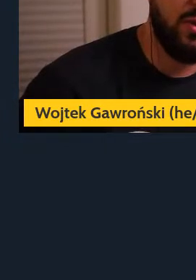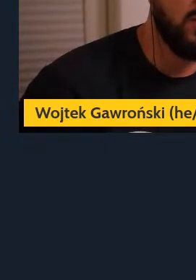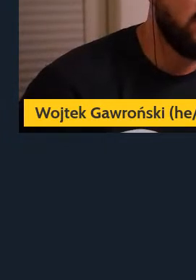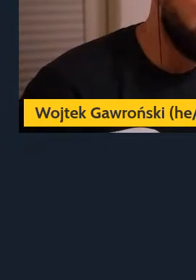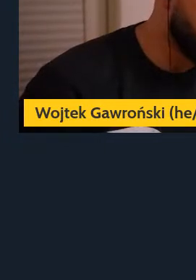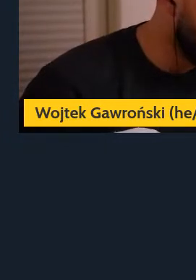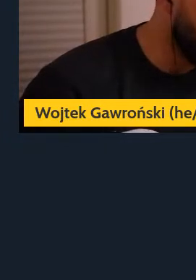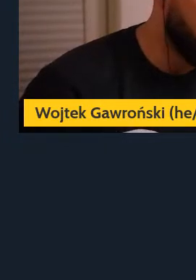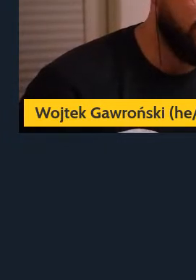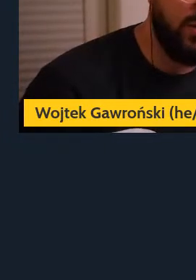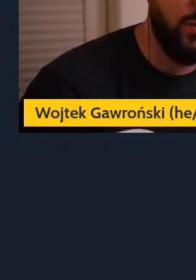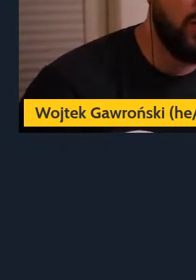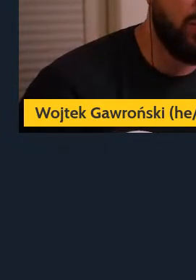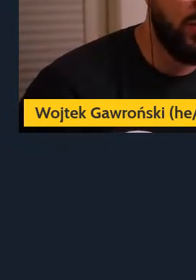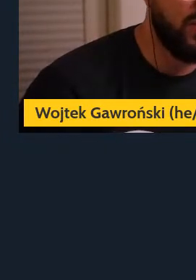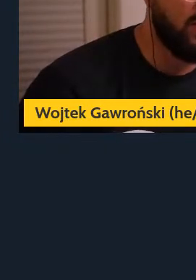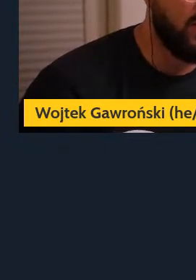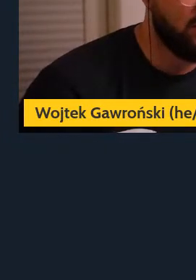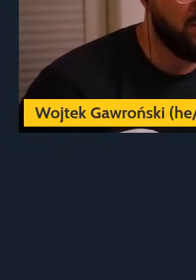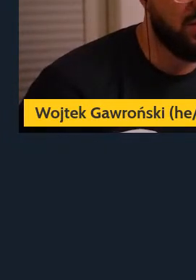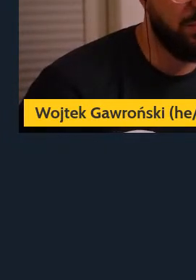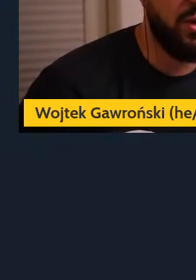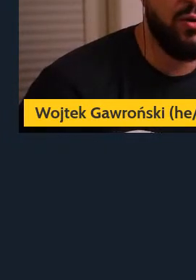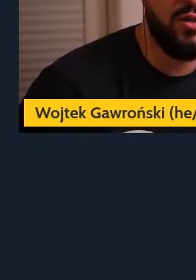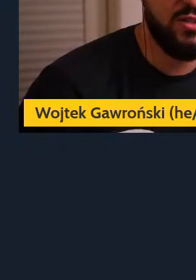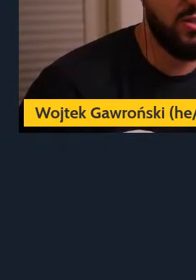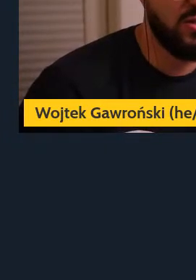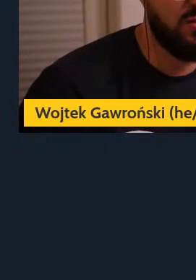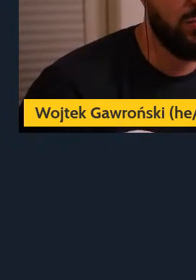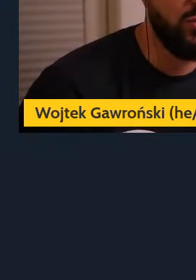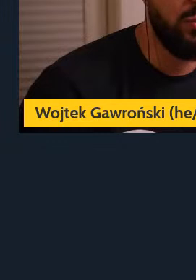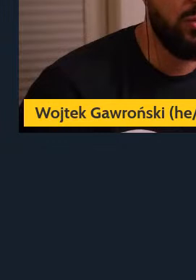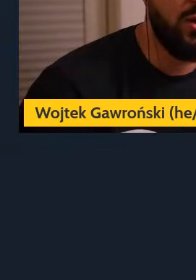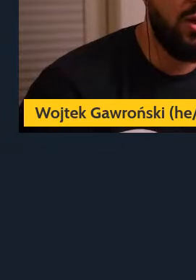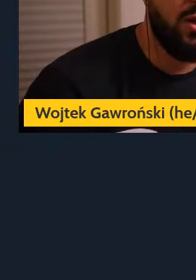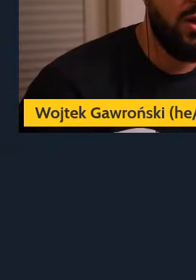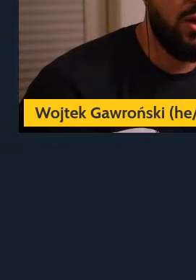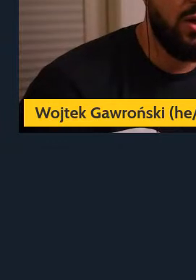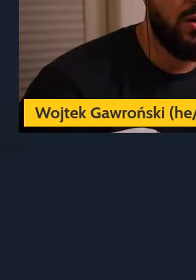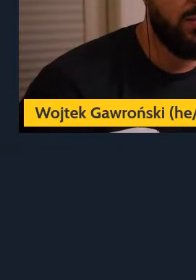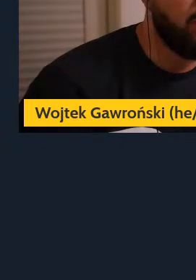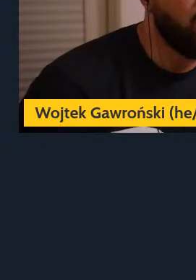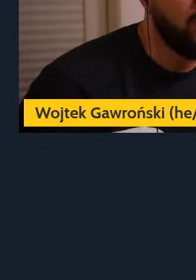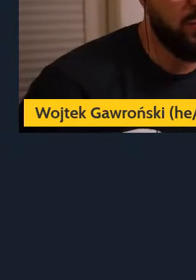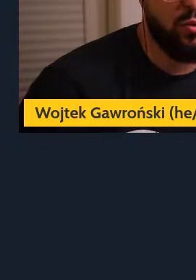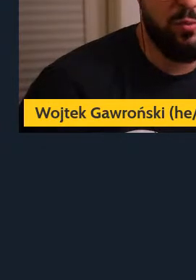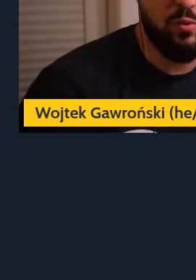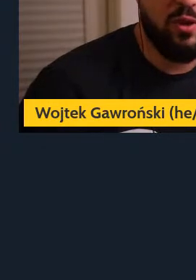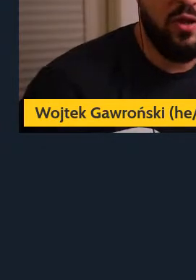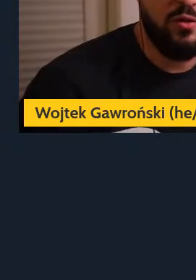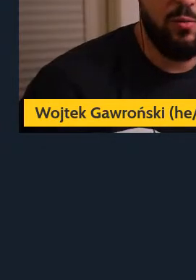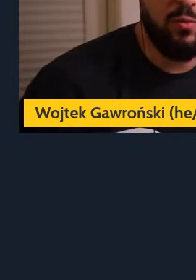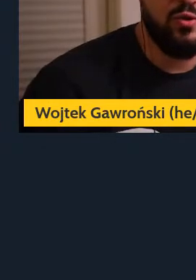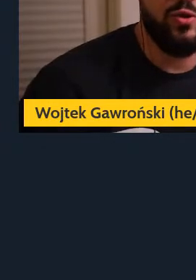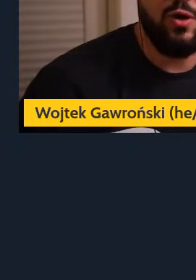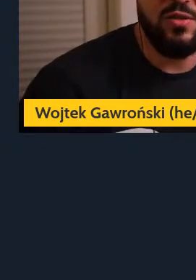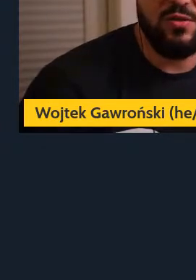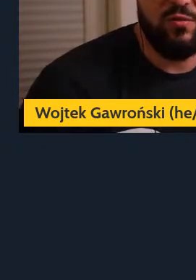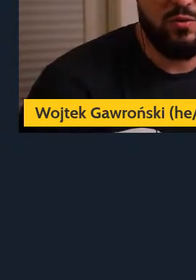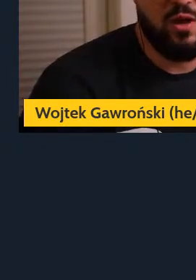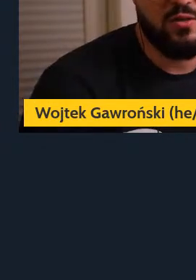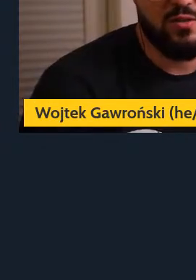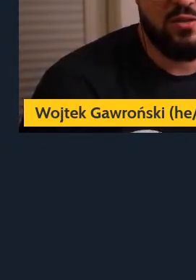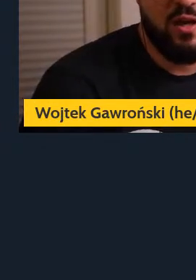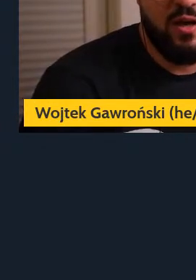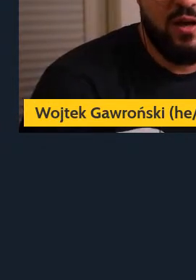part, because you've made a very right point that assuming that many organizations have multiple, more than dozens